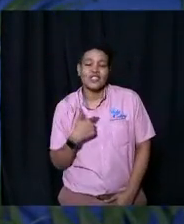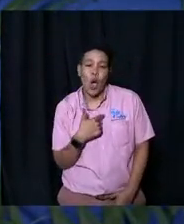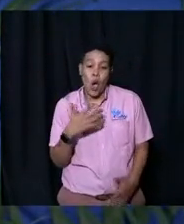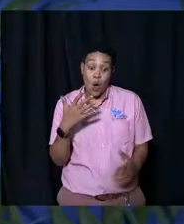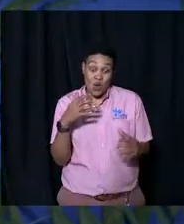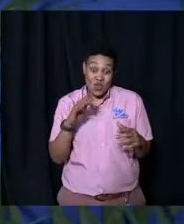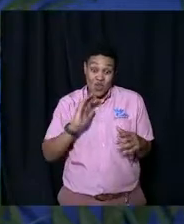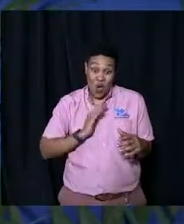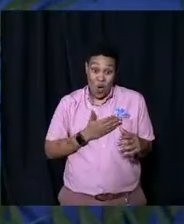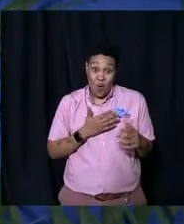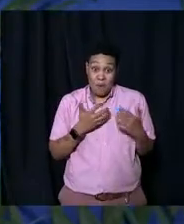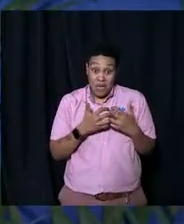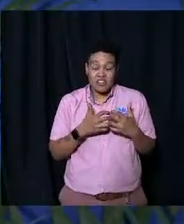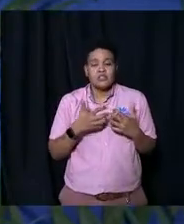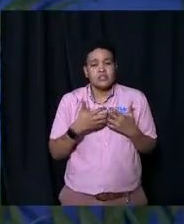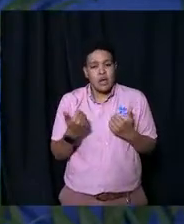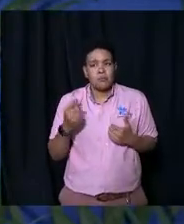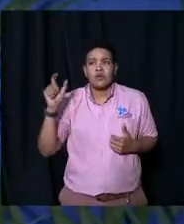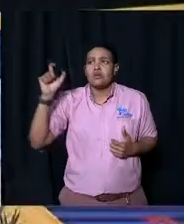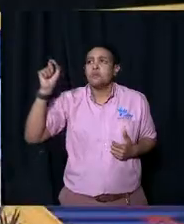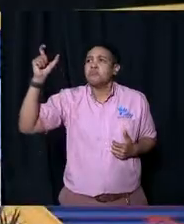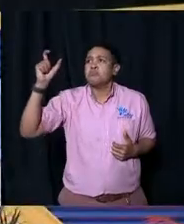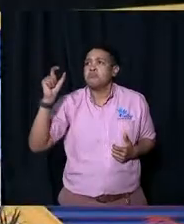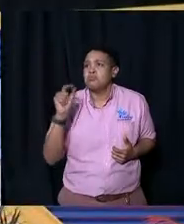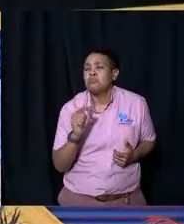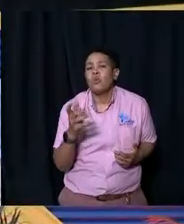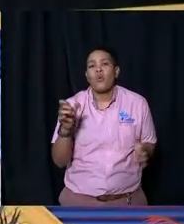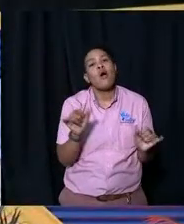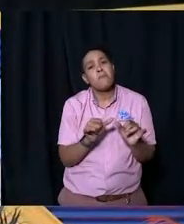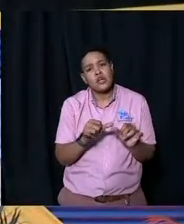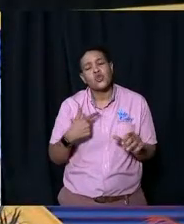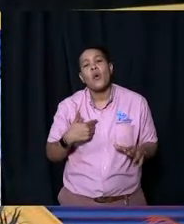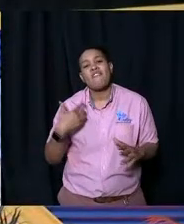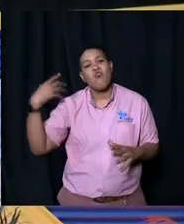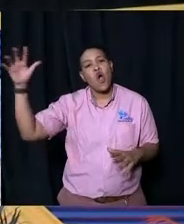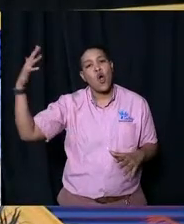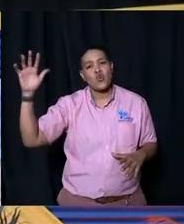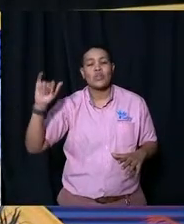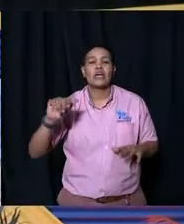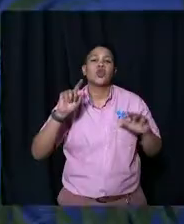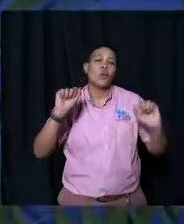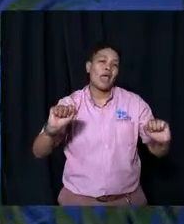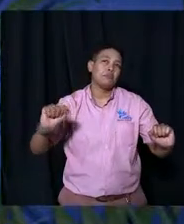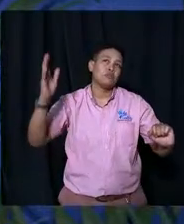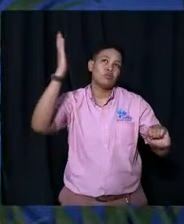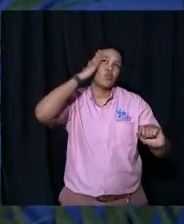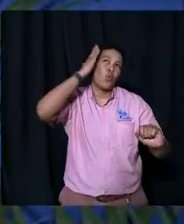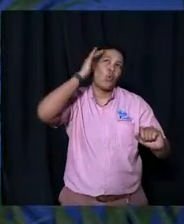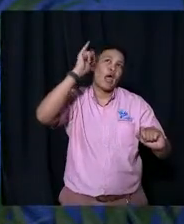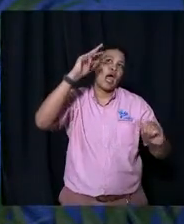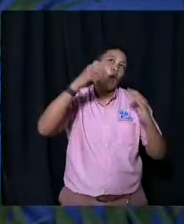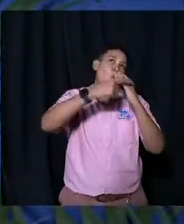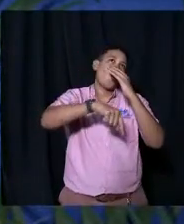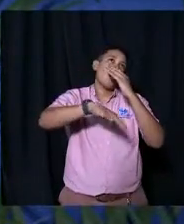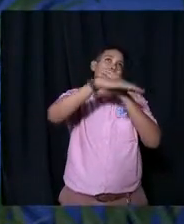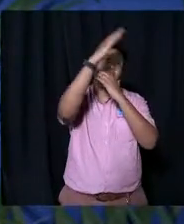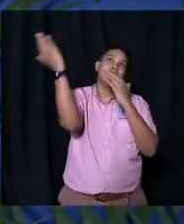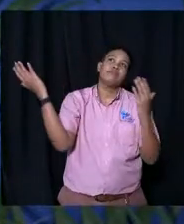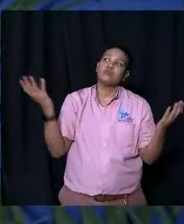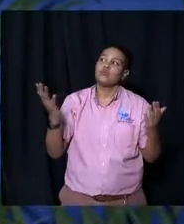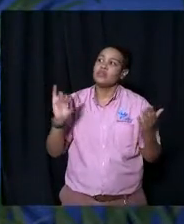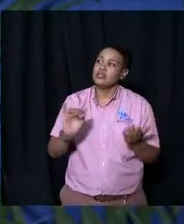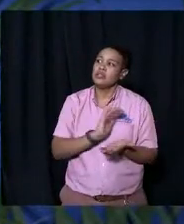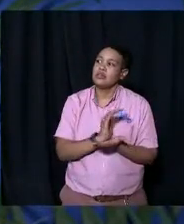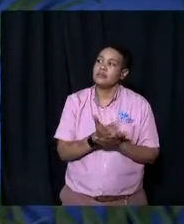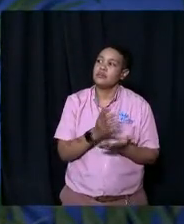the fractions or sizes that we want to measure. So that's how we're able to quantify or determine, you know, what is that